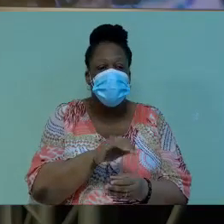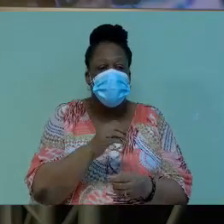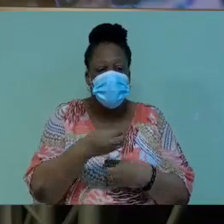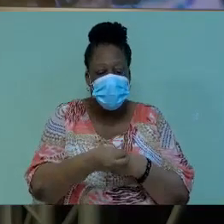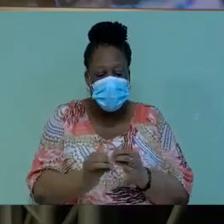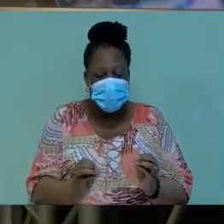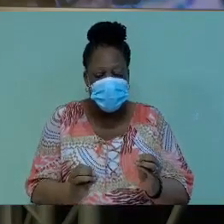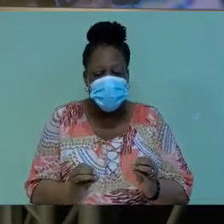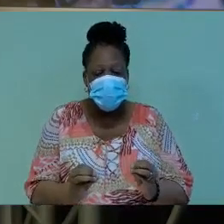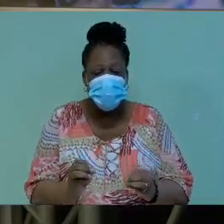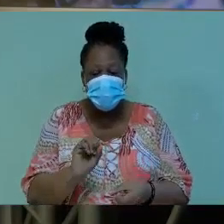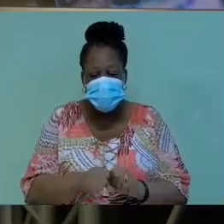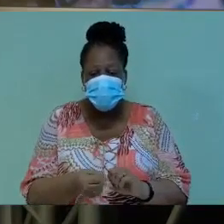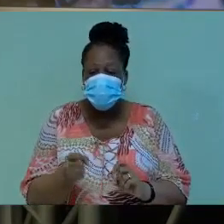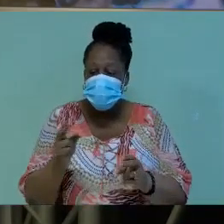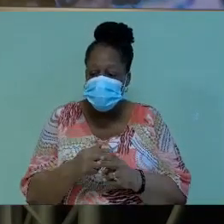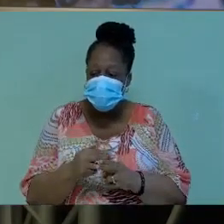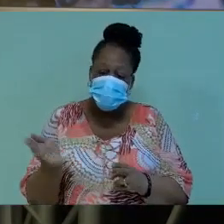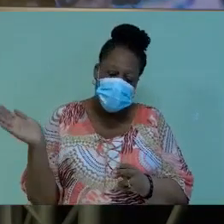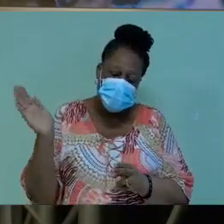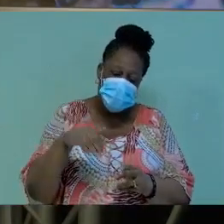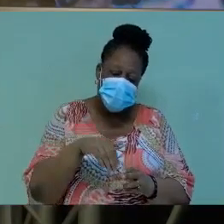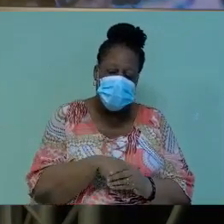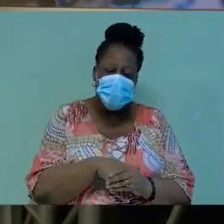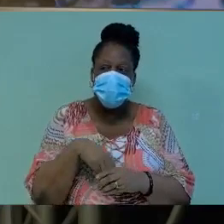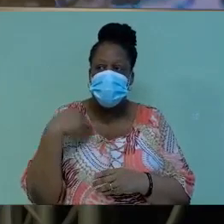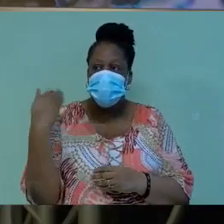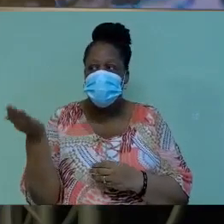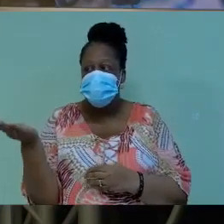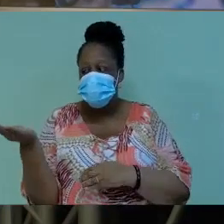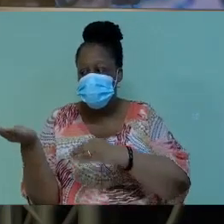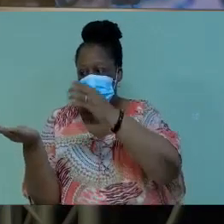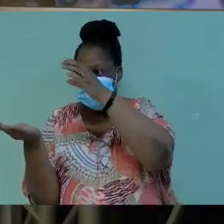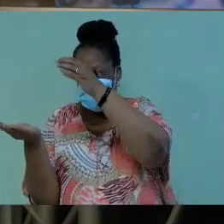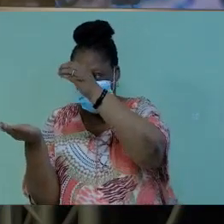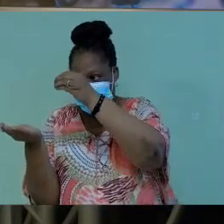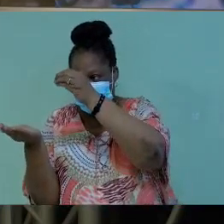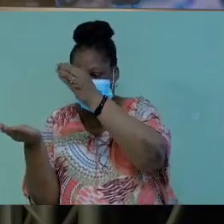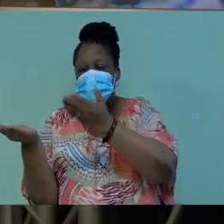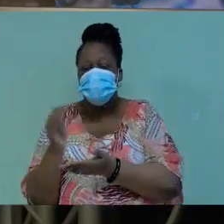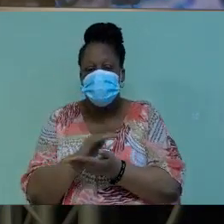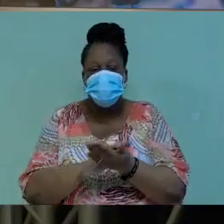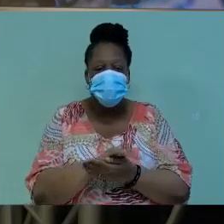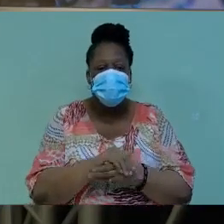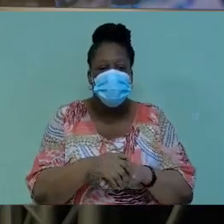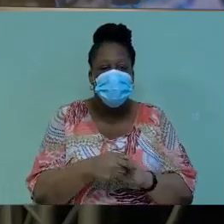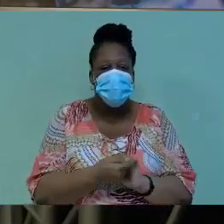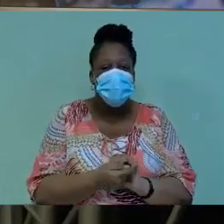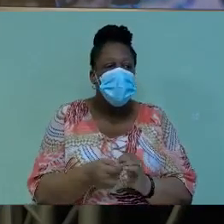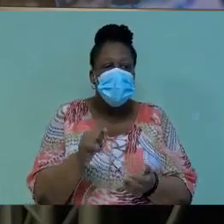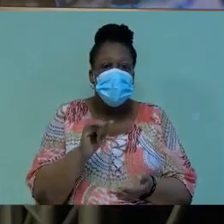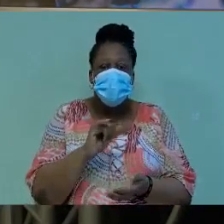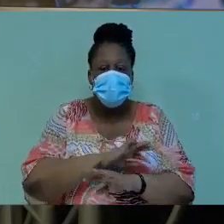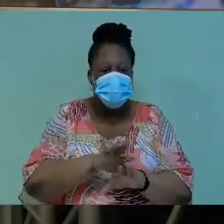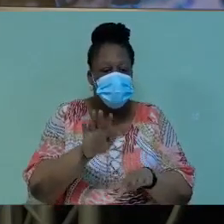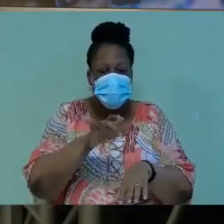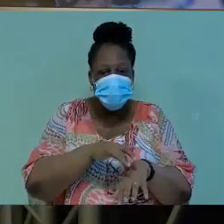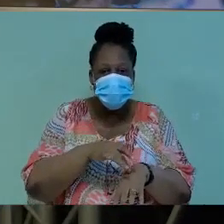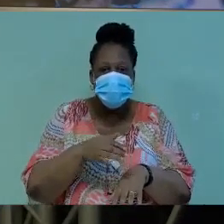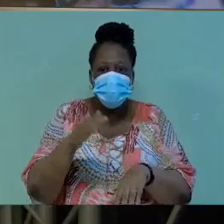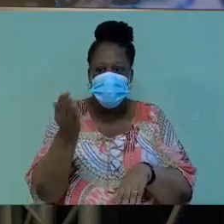office interior section of the Treasury for several years. We have always have automatic hand sanitizing dispensing